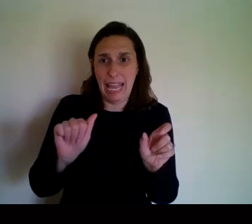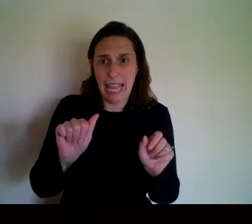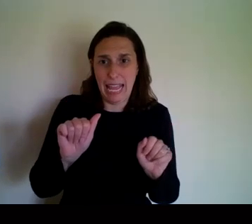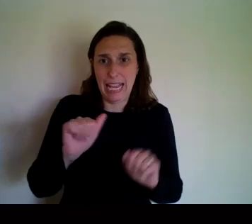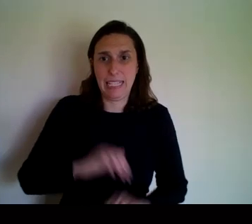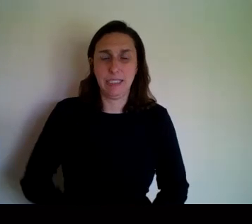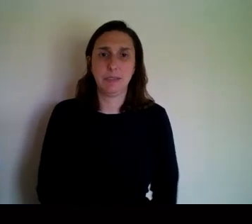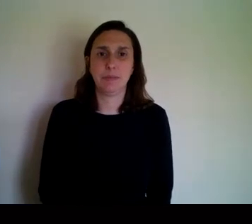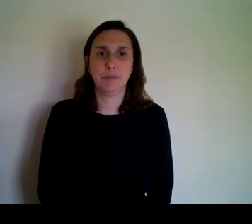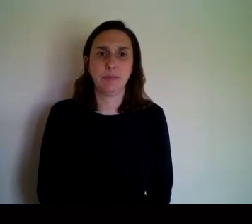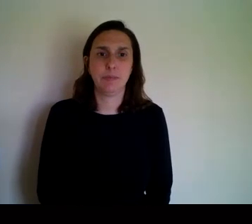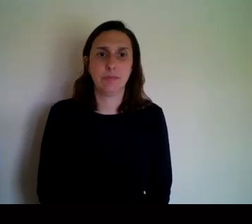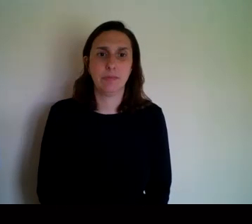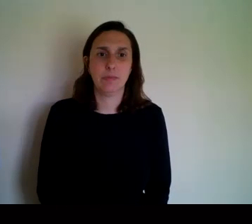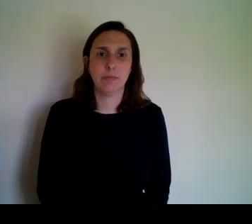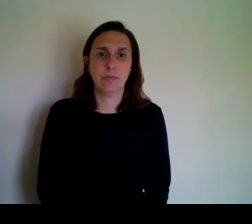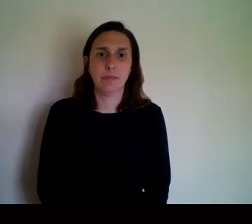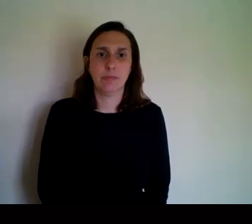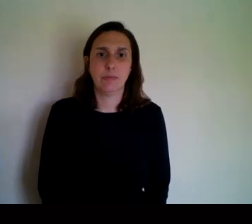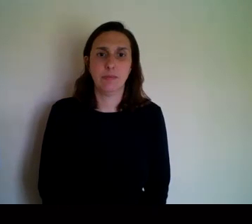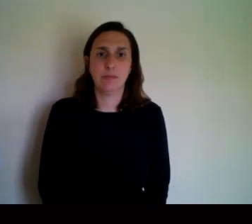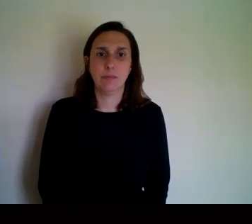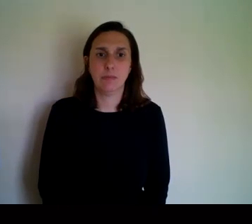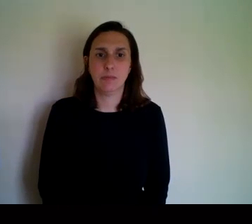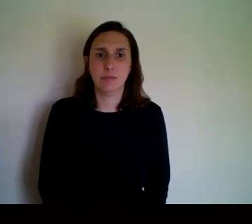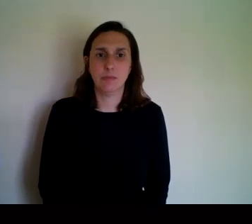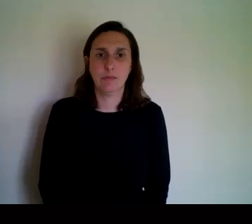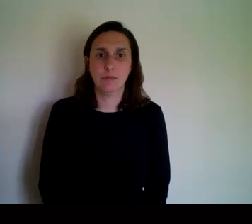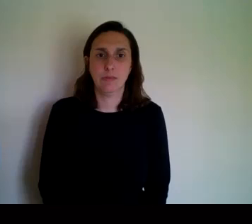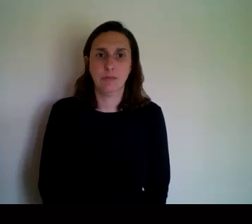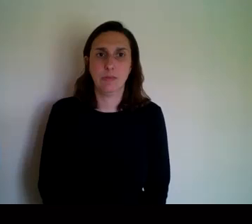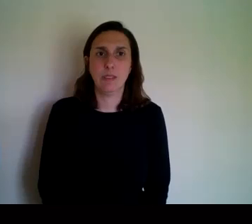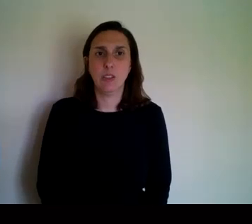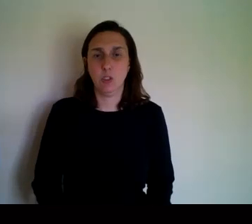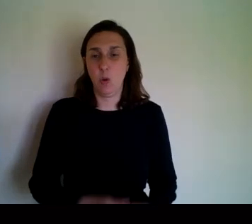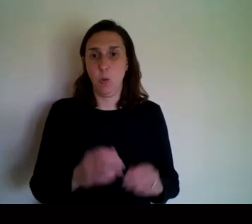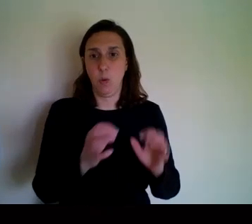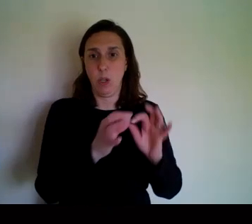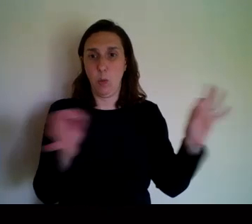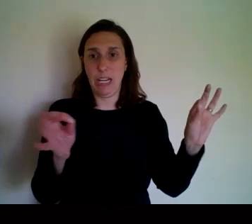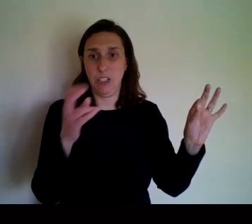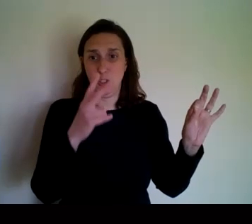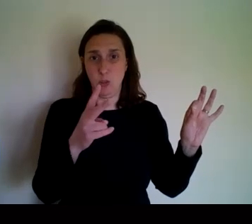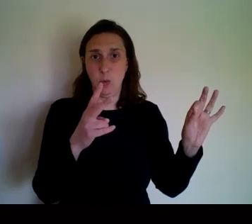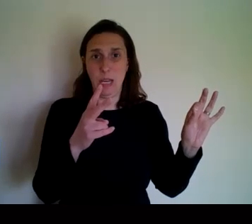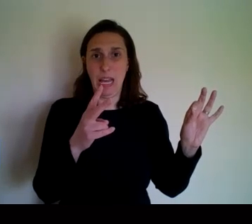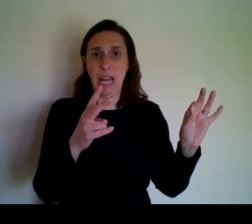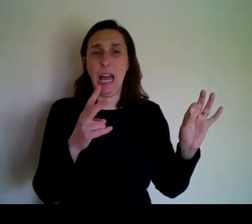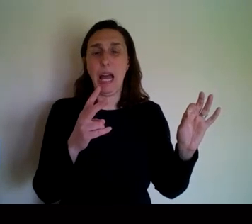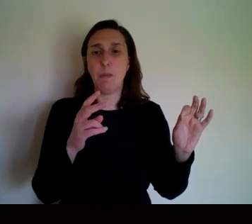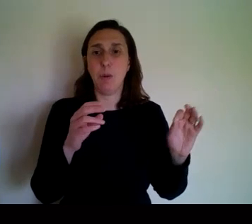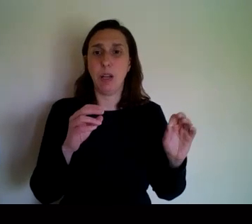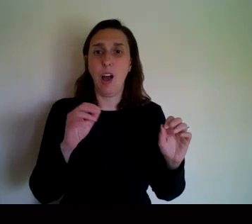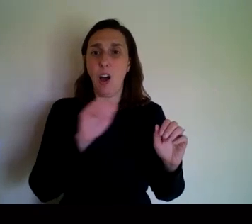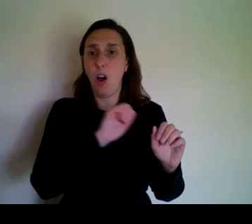Right? I took everything on the, I took equation 2, I put all the A's on the